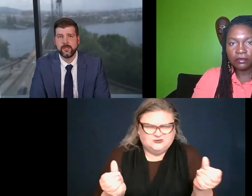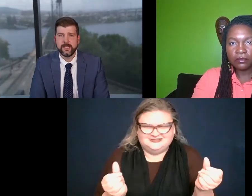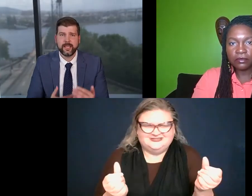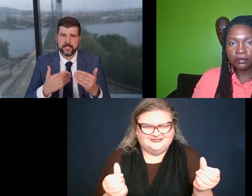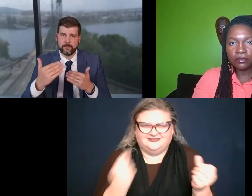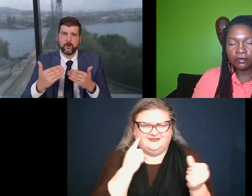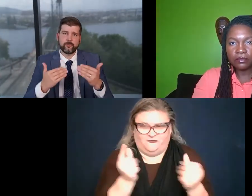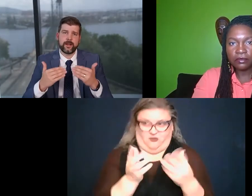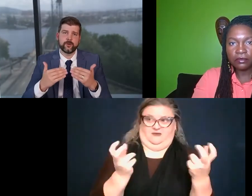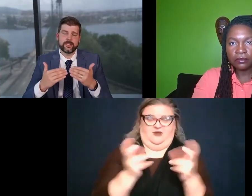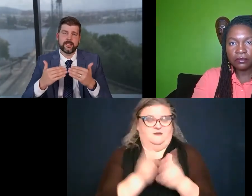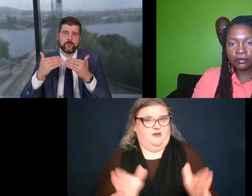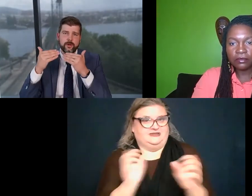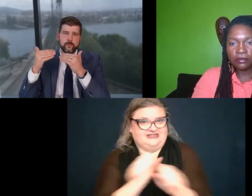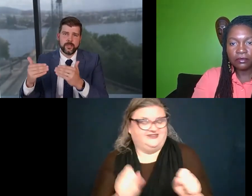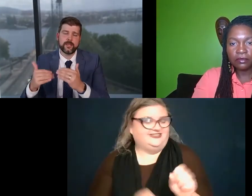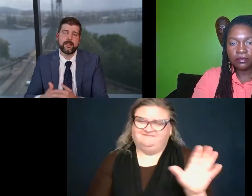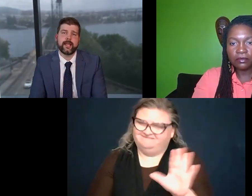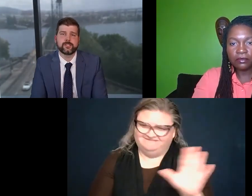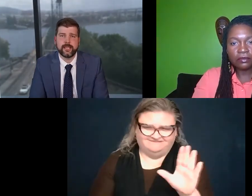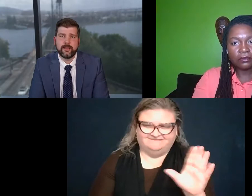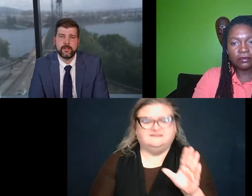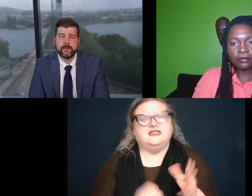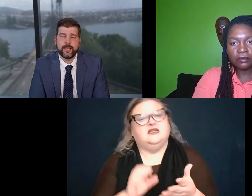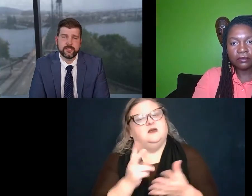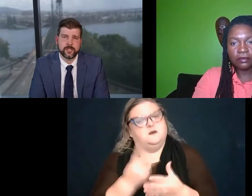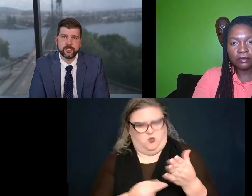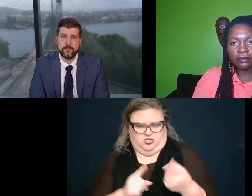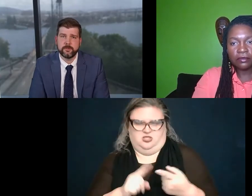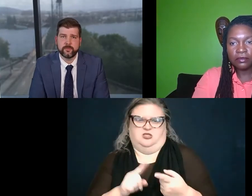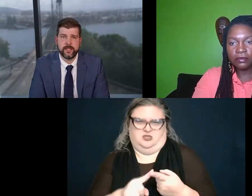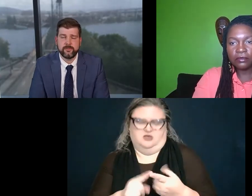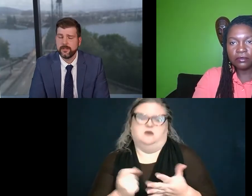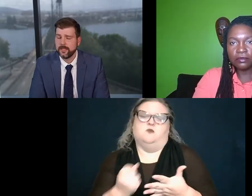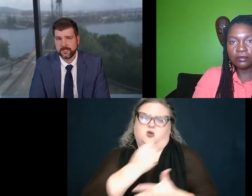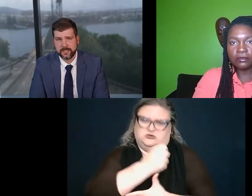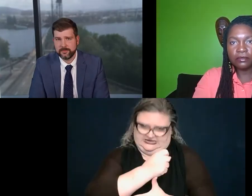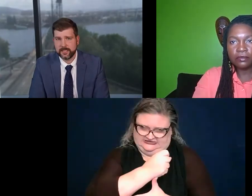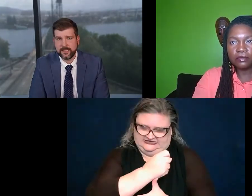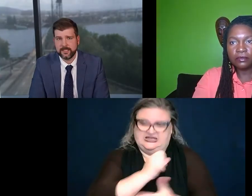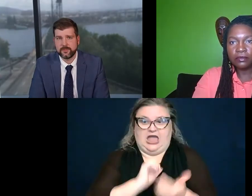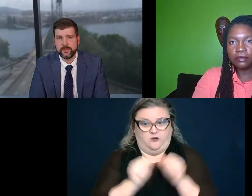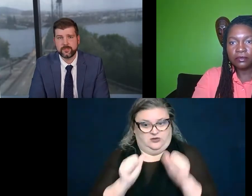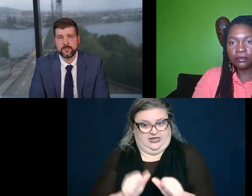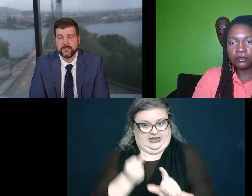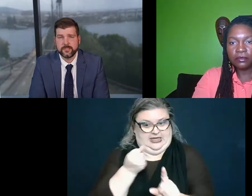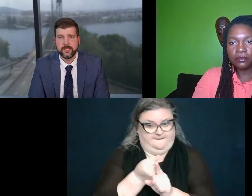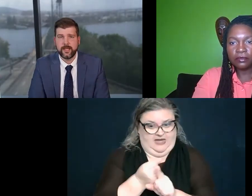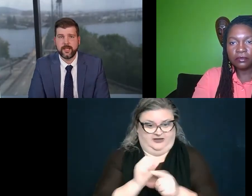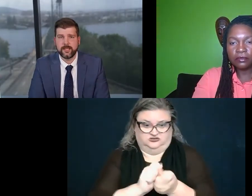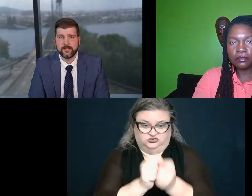So it's both prioritizing where we can actually have an impact in changing people's behavior, sometimes connecting them to